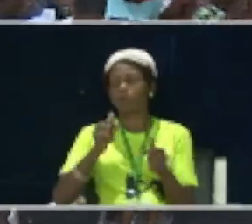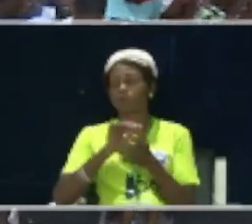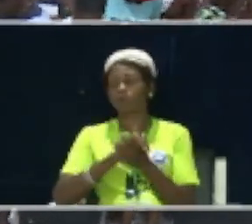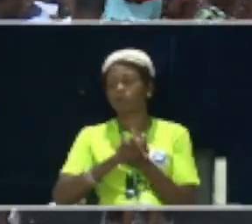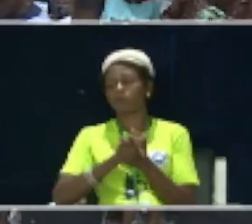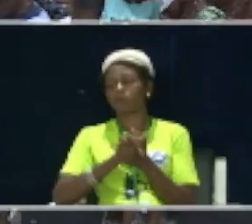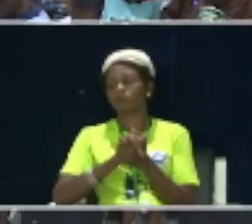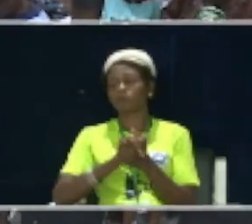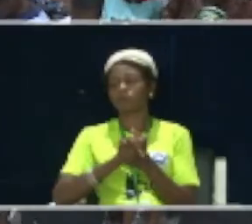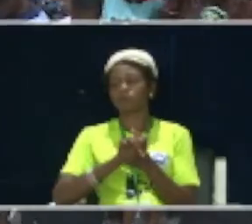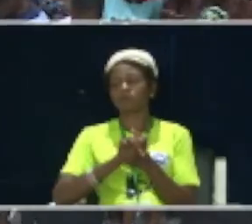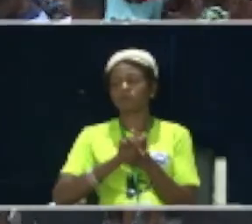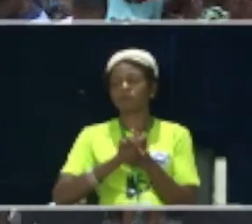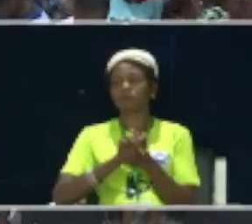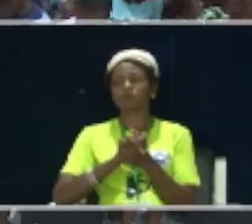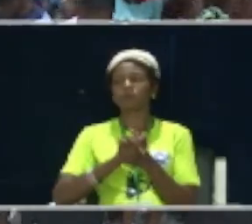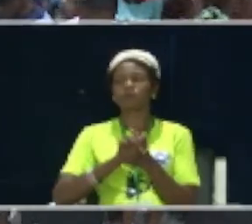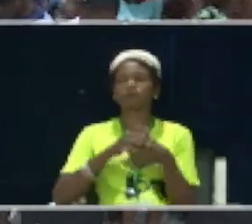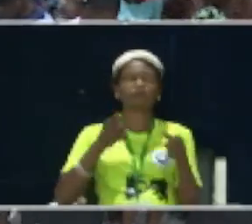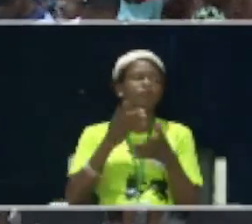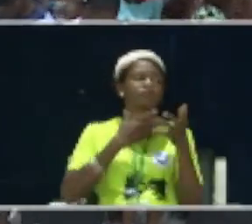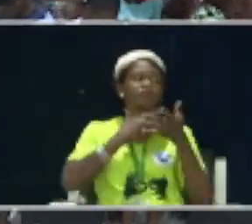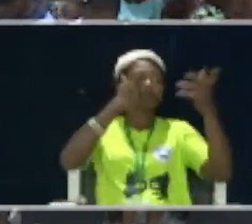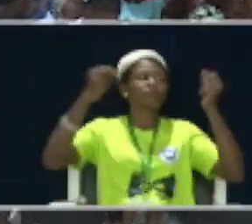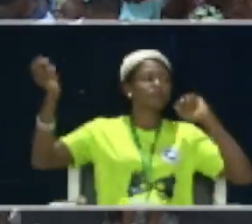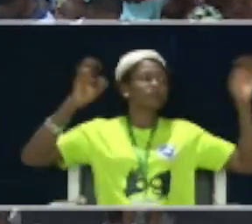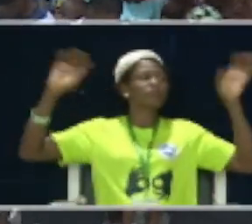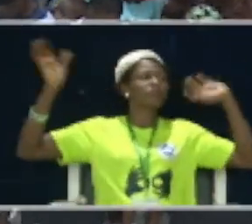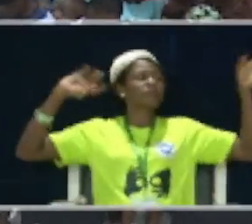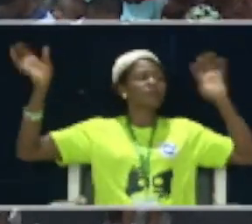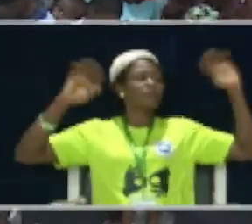and do it. Let somebody shout hallelujah.